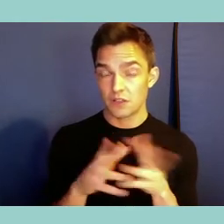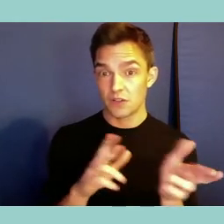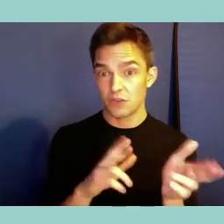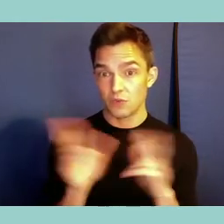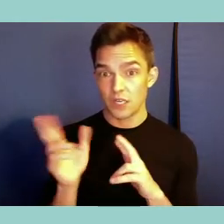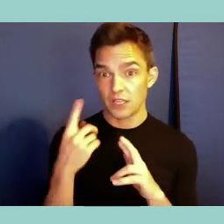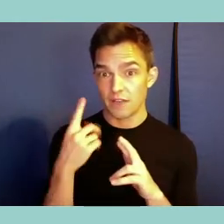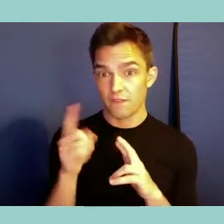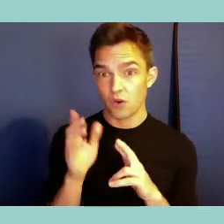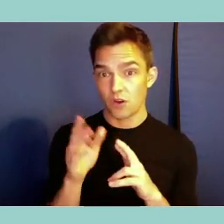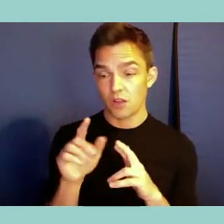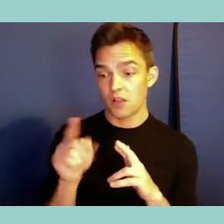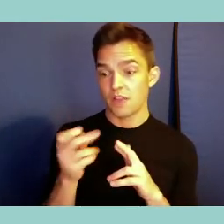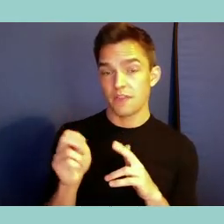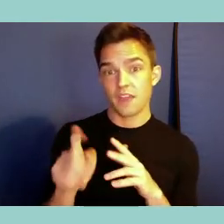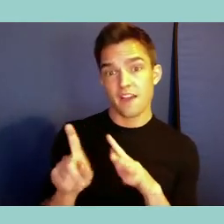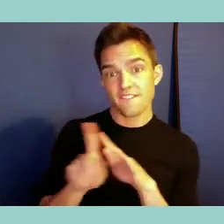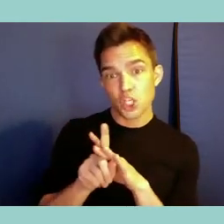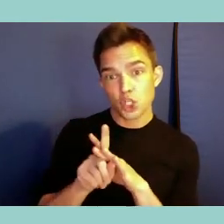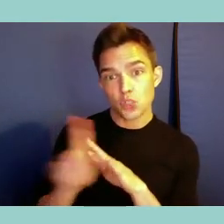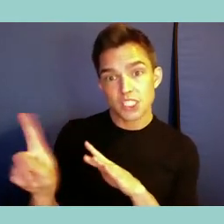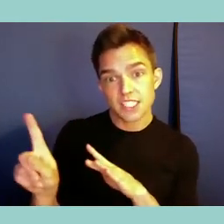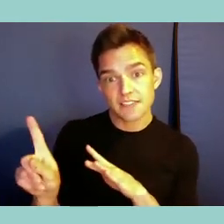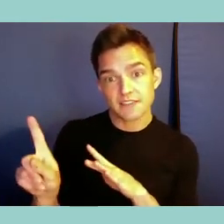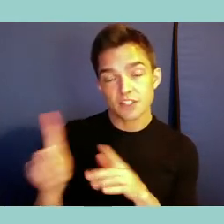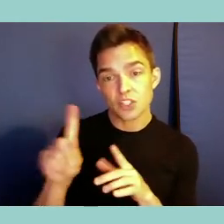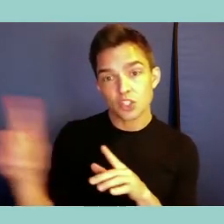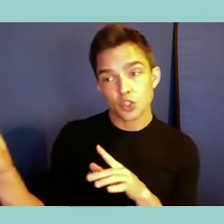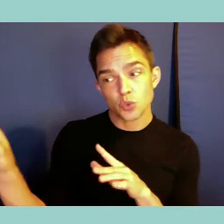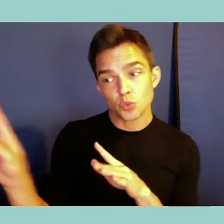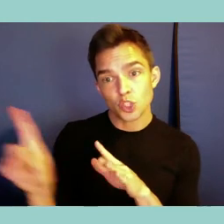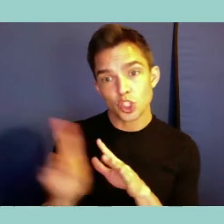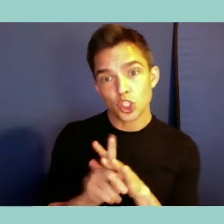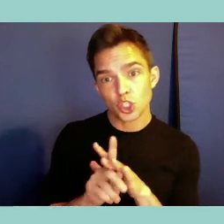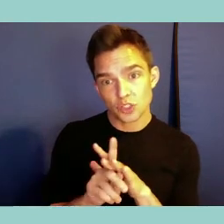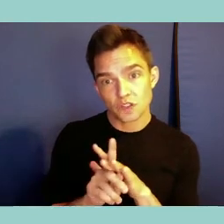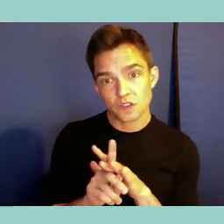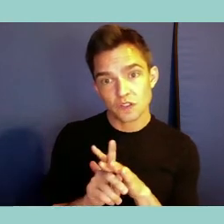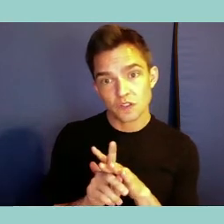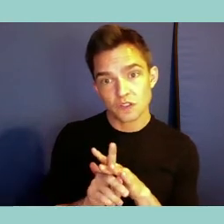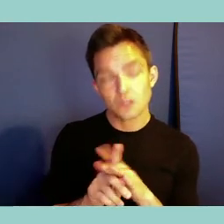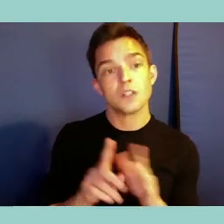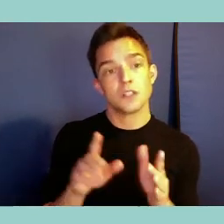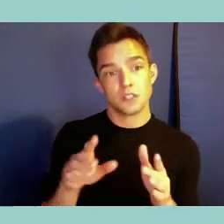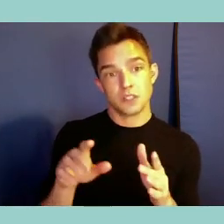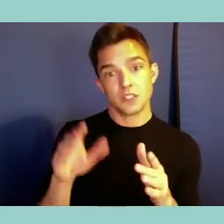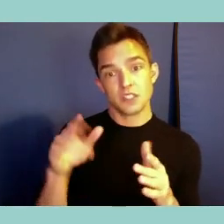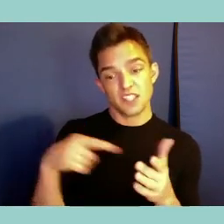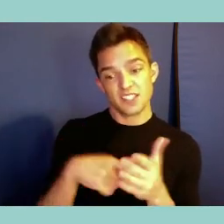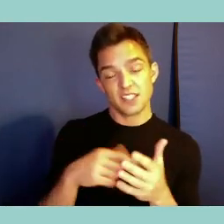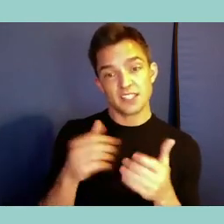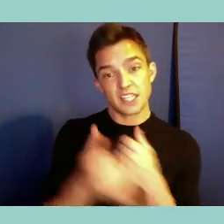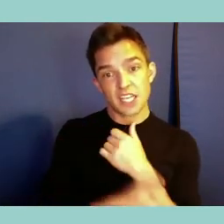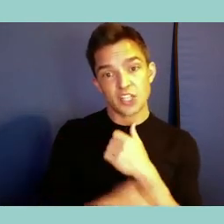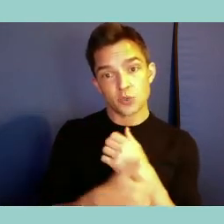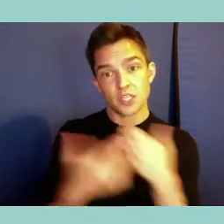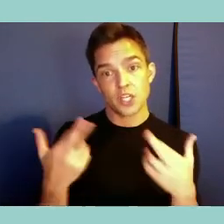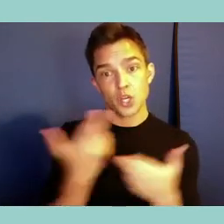ready for the fugitive to really return? Is this country redeemable?